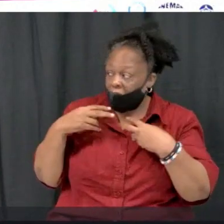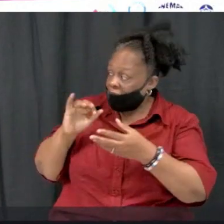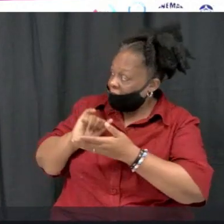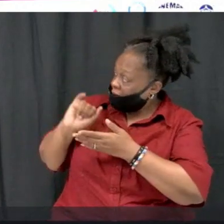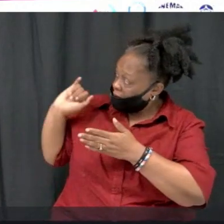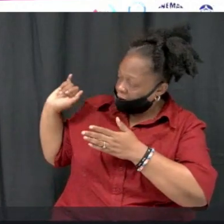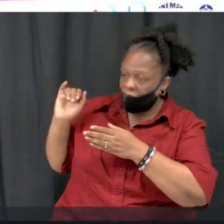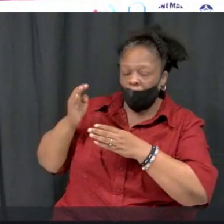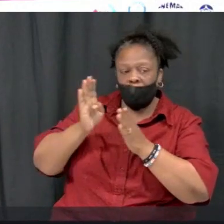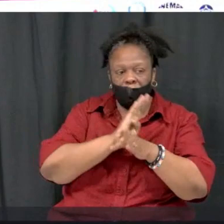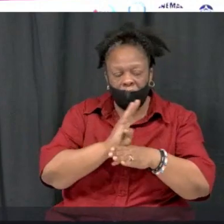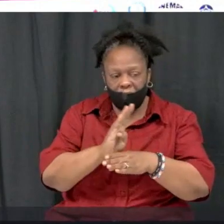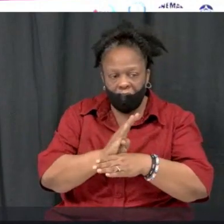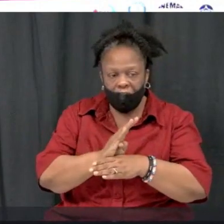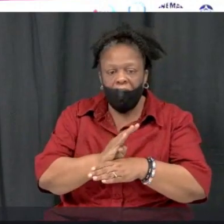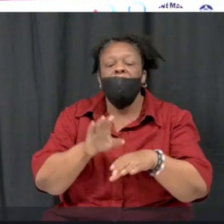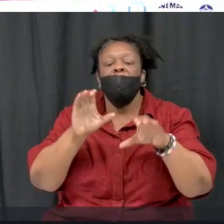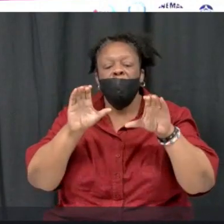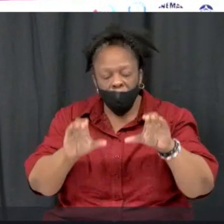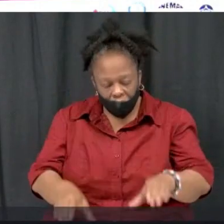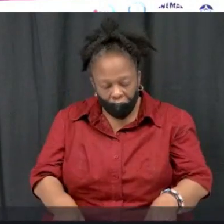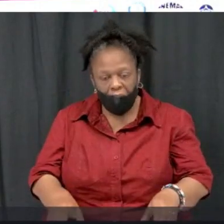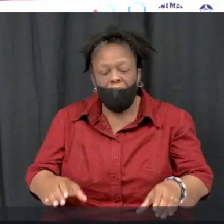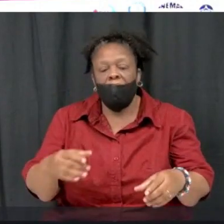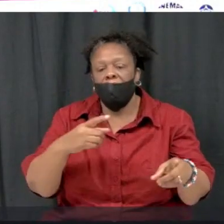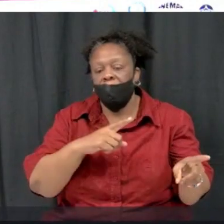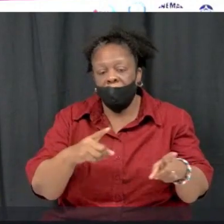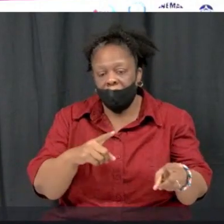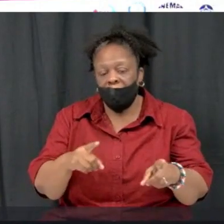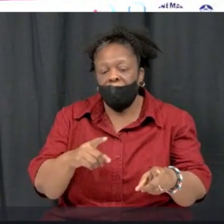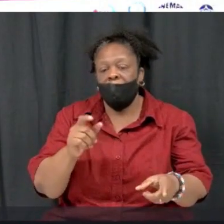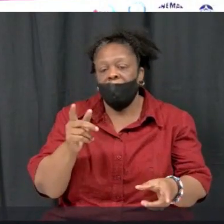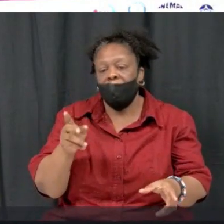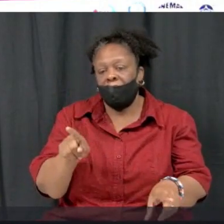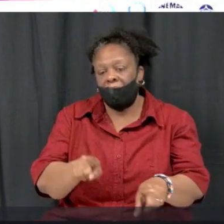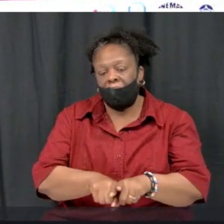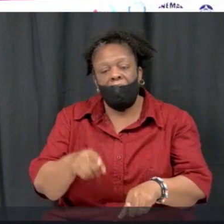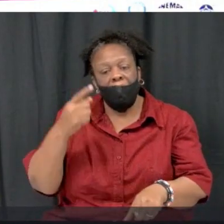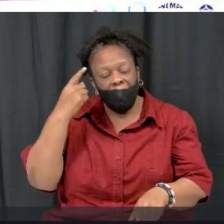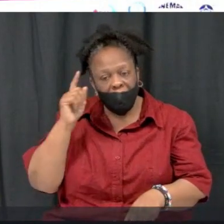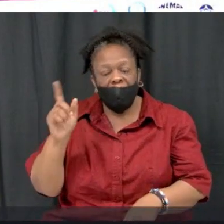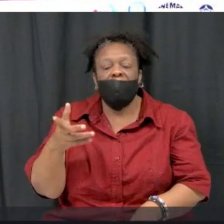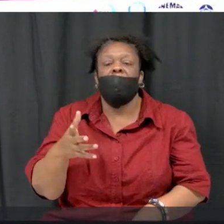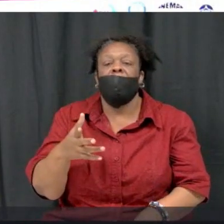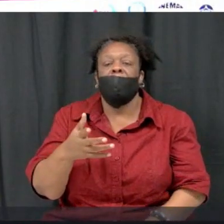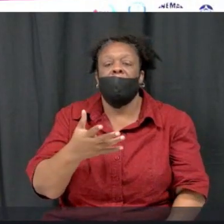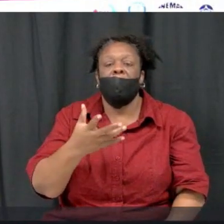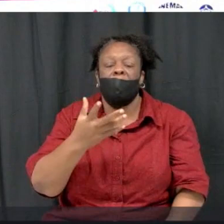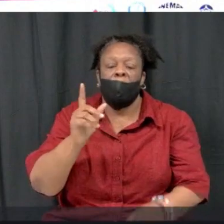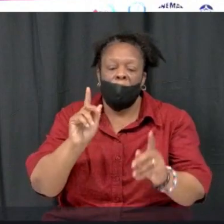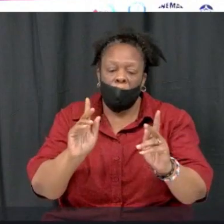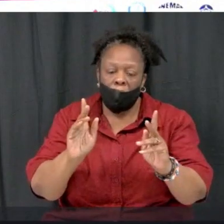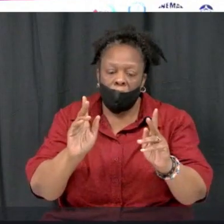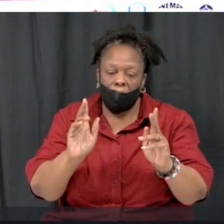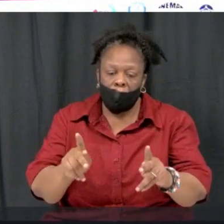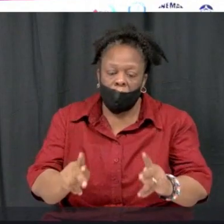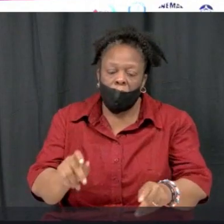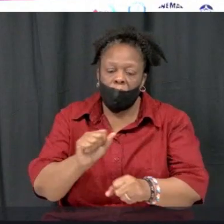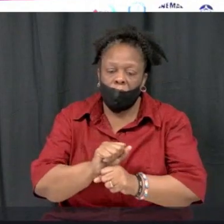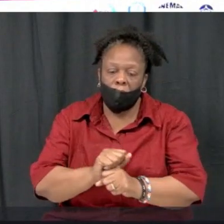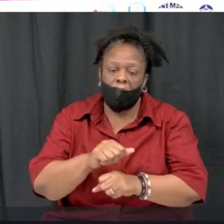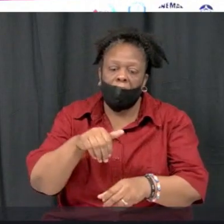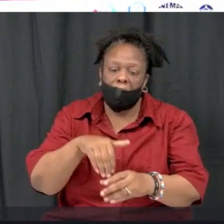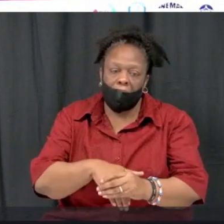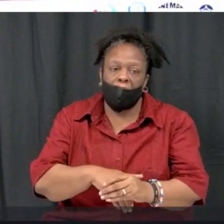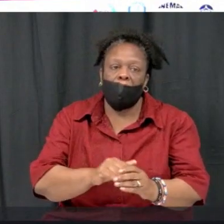in place in your business to ensure safety, vaccination falls within that. As an employer, it is your